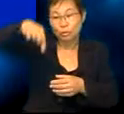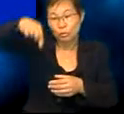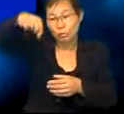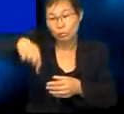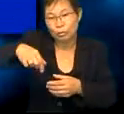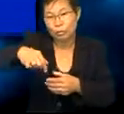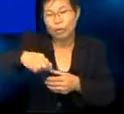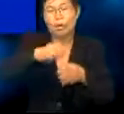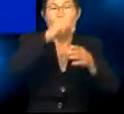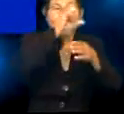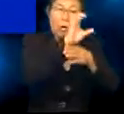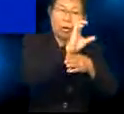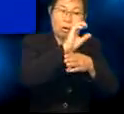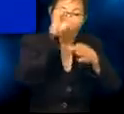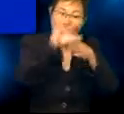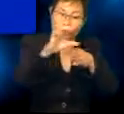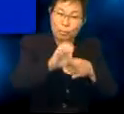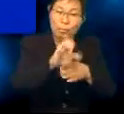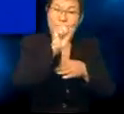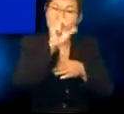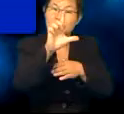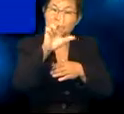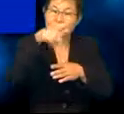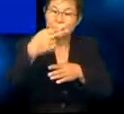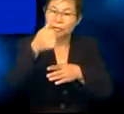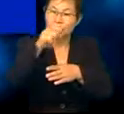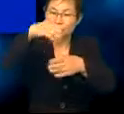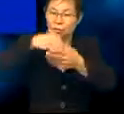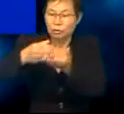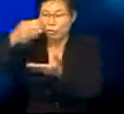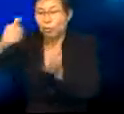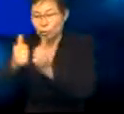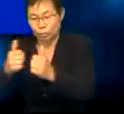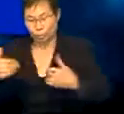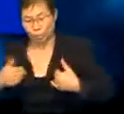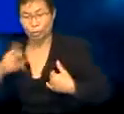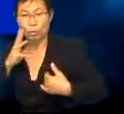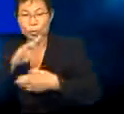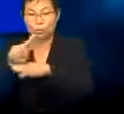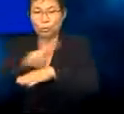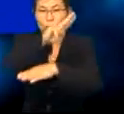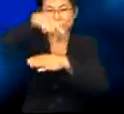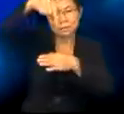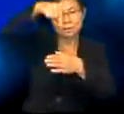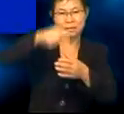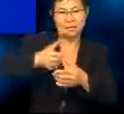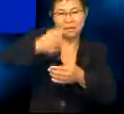Drop concentrated copper to sulfate solution into a test tube containing water using a